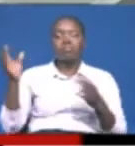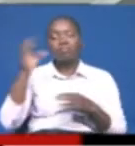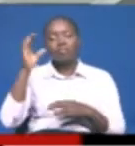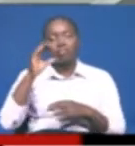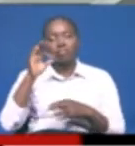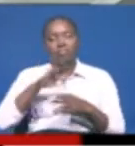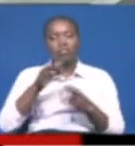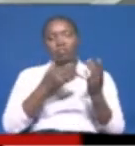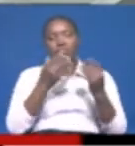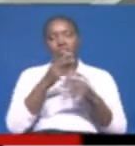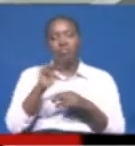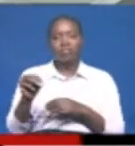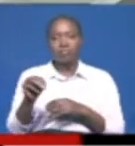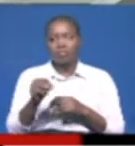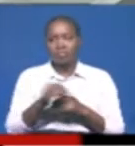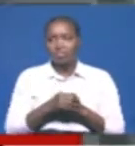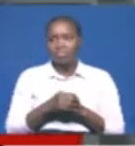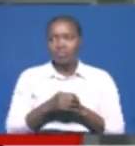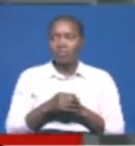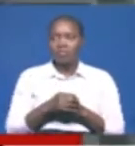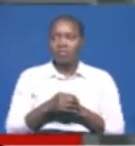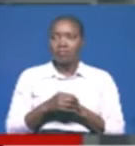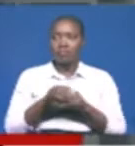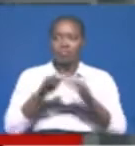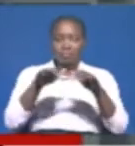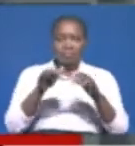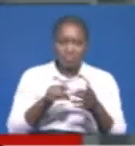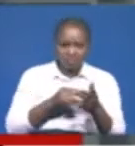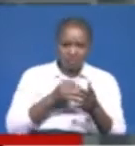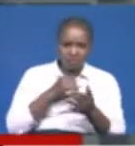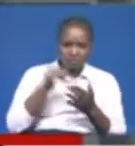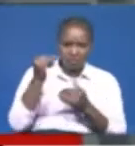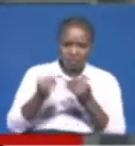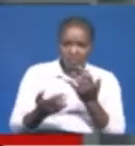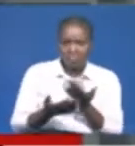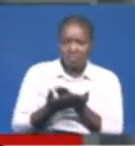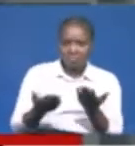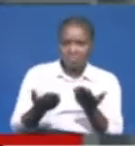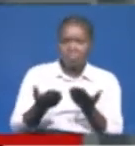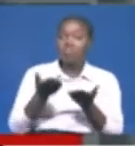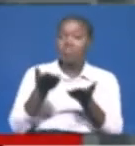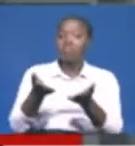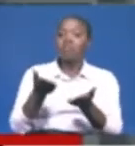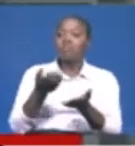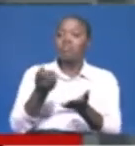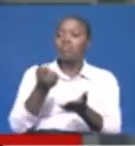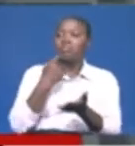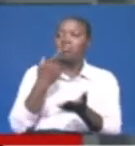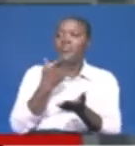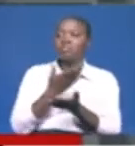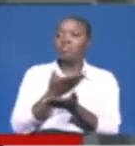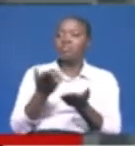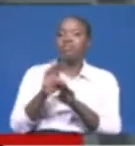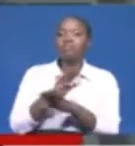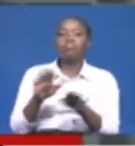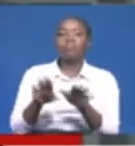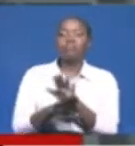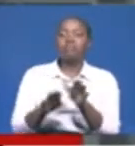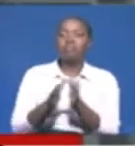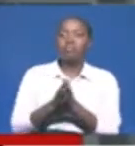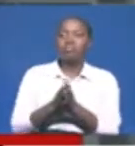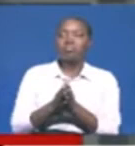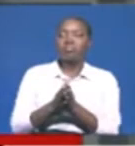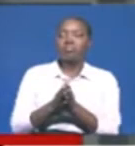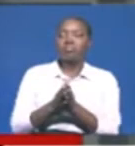expect of them. I mean, you have to be in the funerals every weekend. You have to be available for medical. You have to be available for everything. You know, in other words, the way we